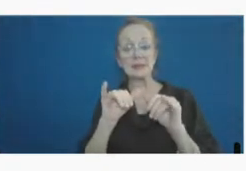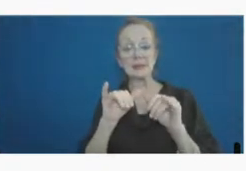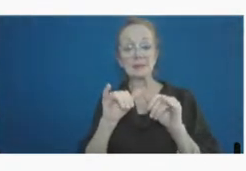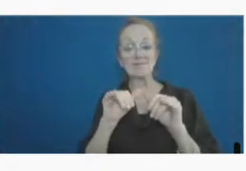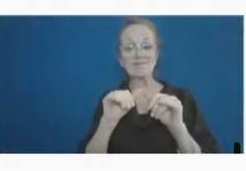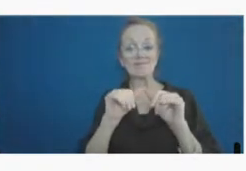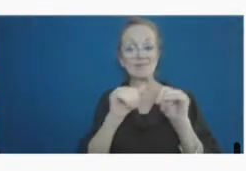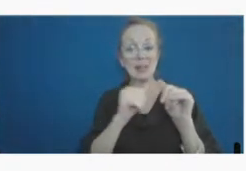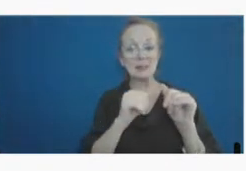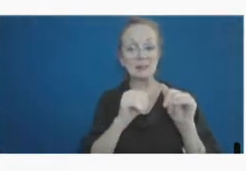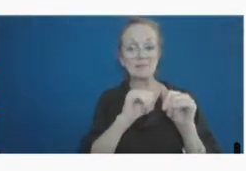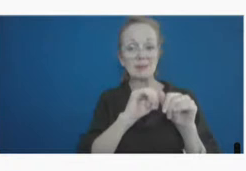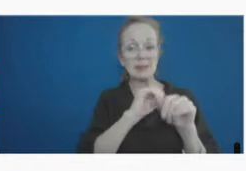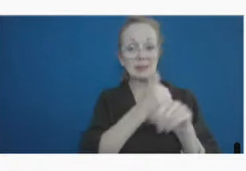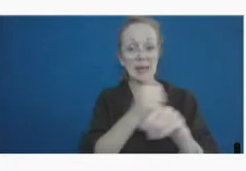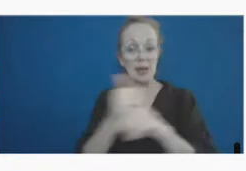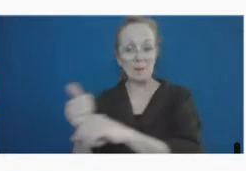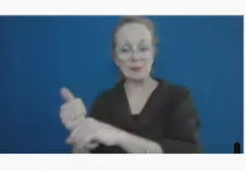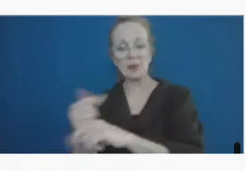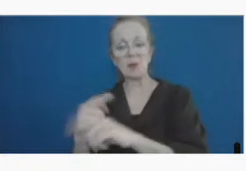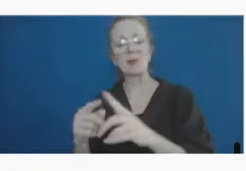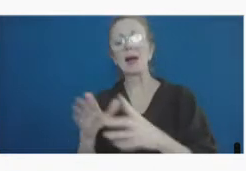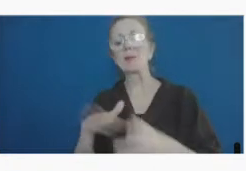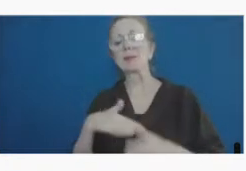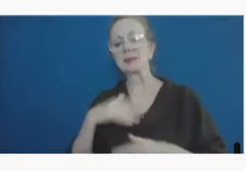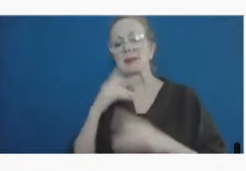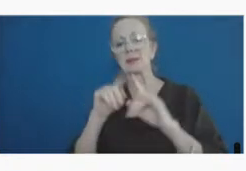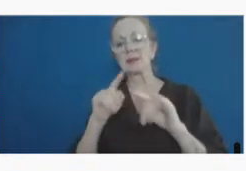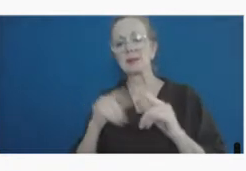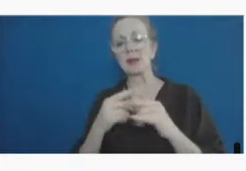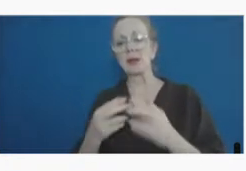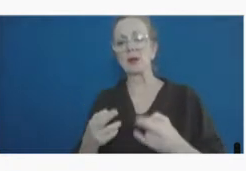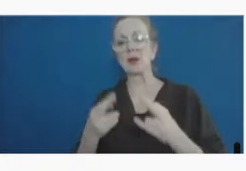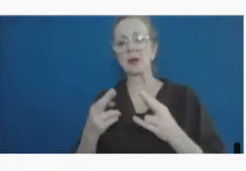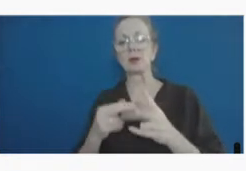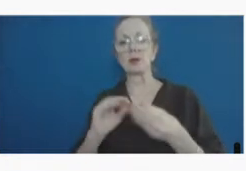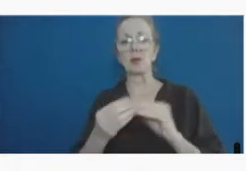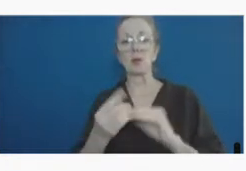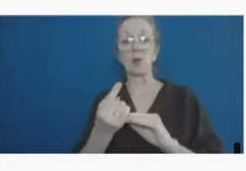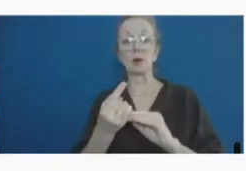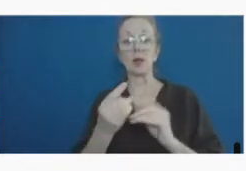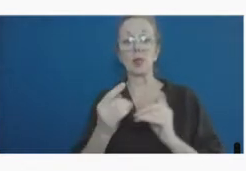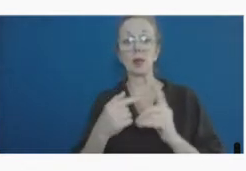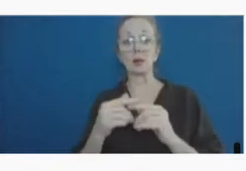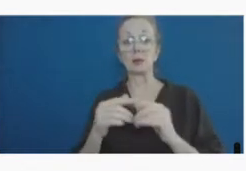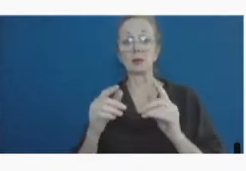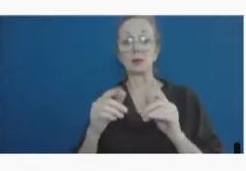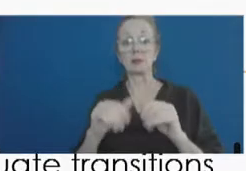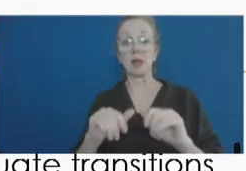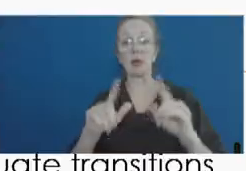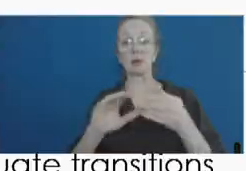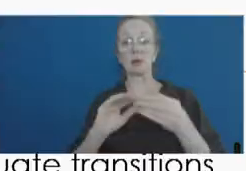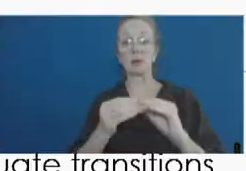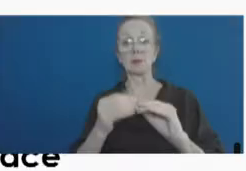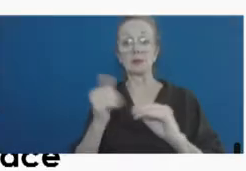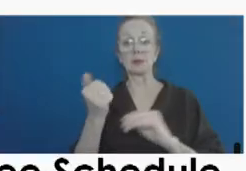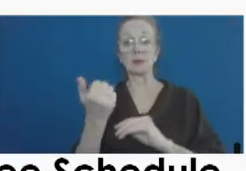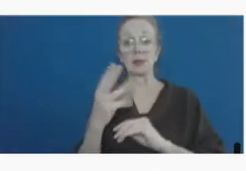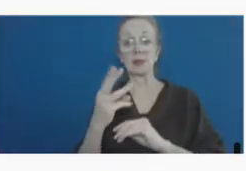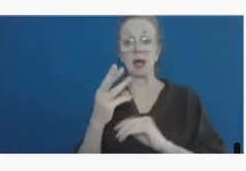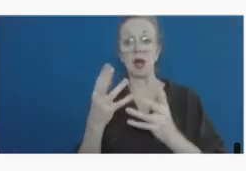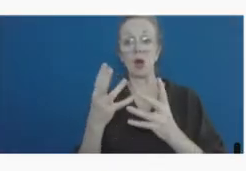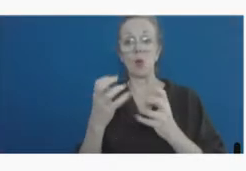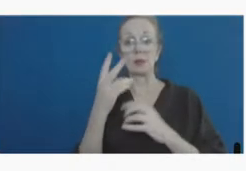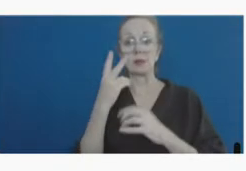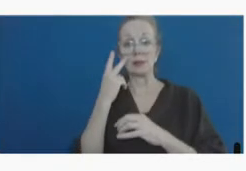see these particular changes. When it comes to recommendation number one on slide 16, I just want to